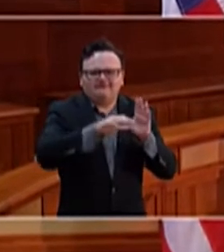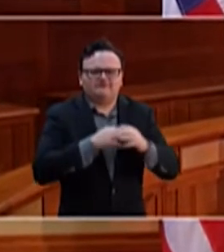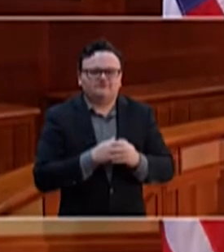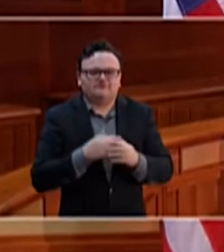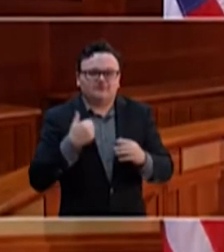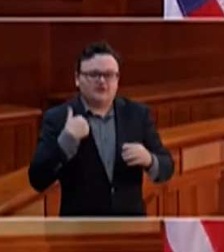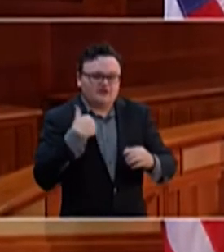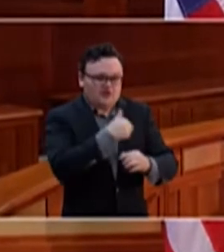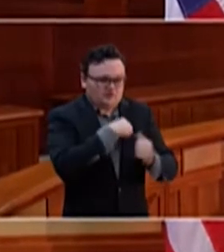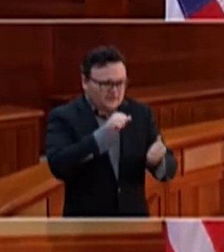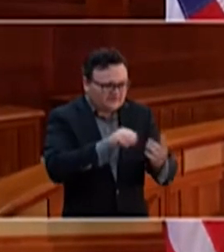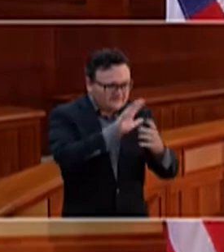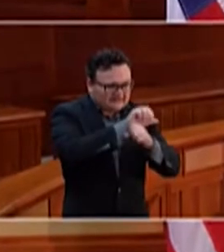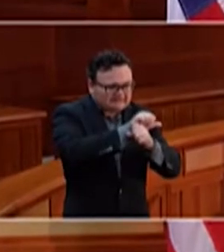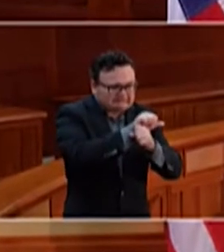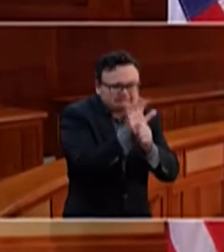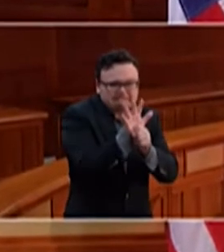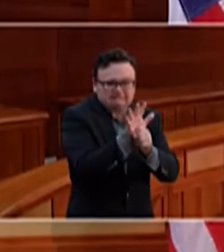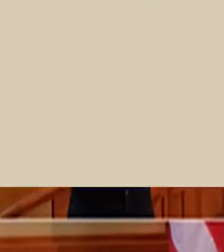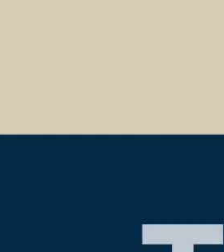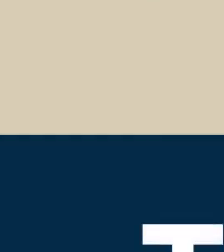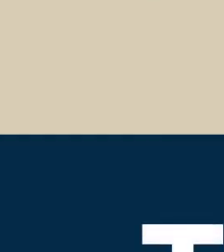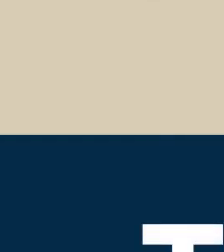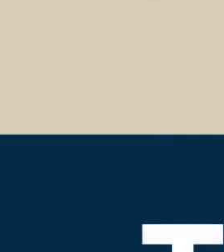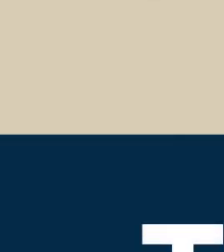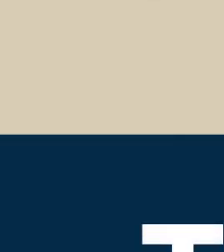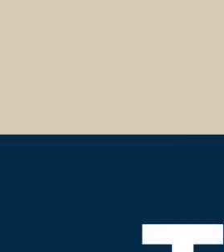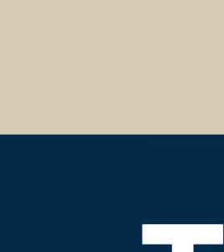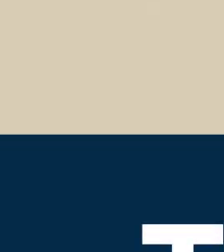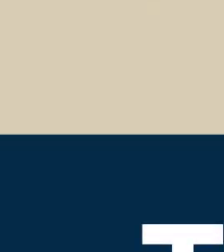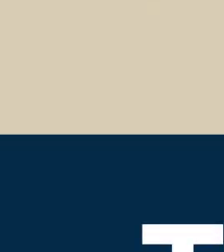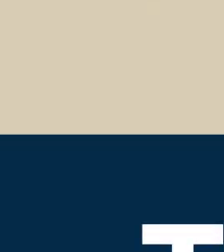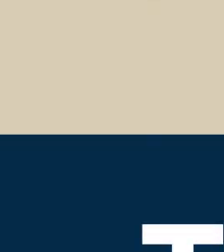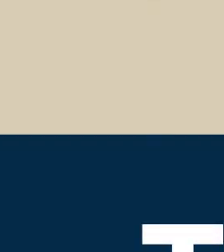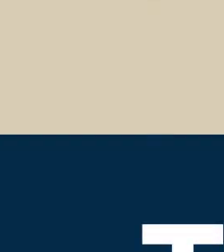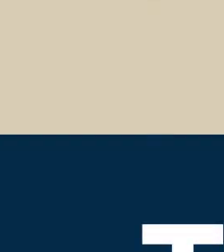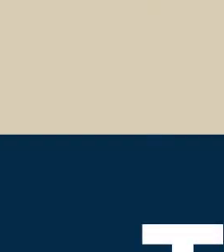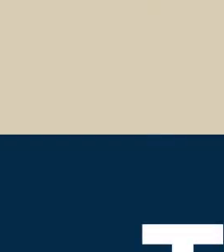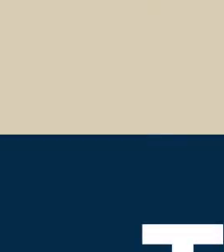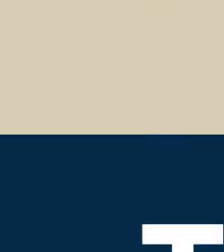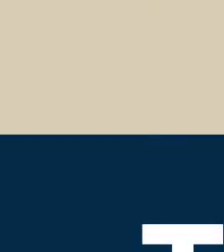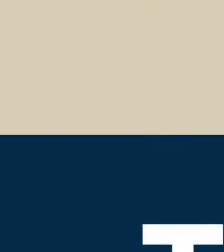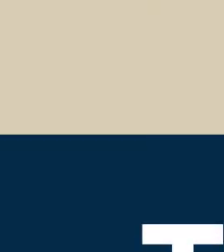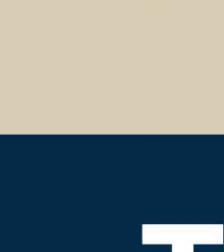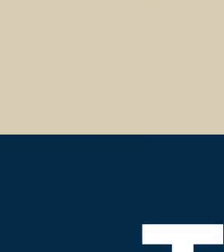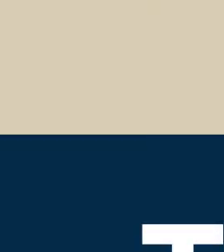kids of the tools they need to succeed. Catch the show weeknights at 11.